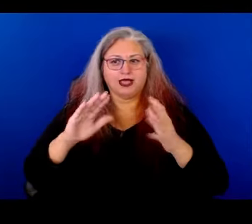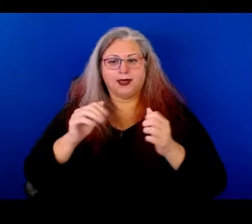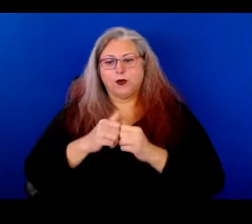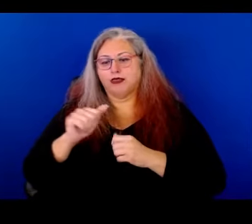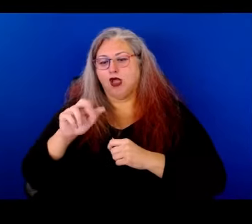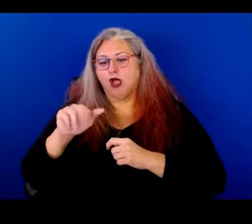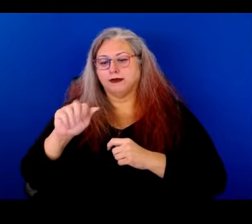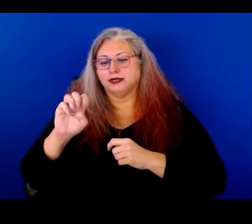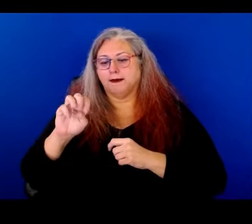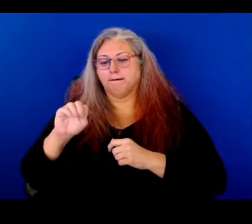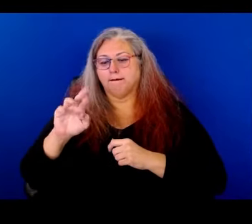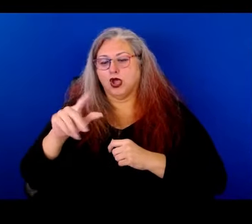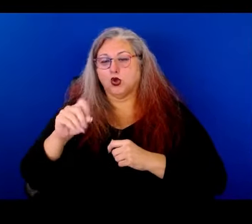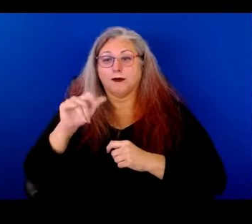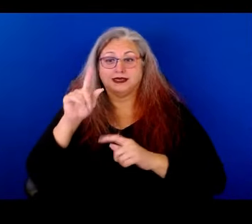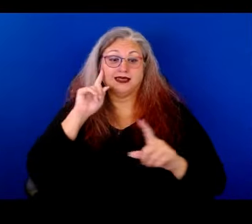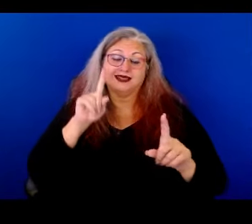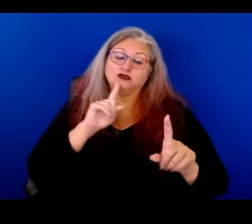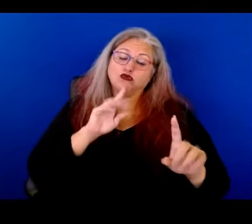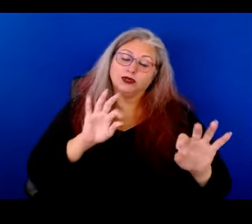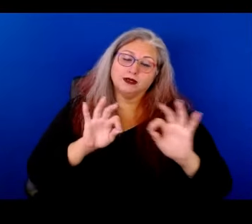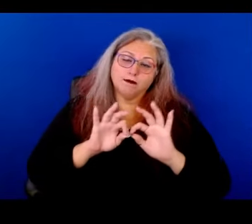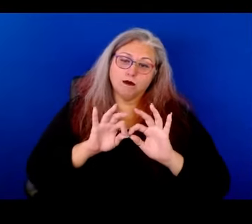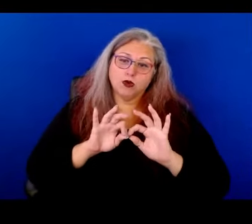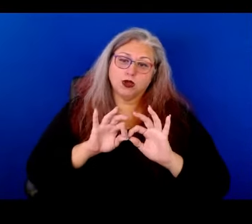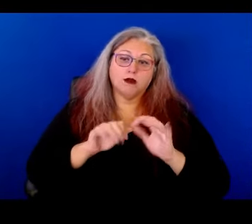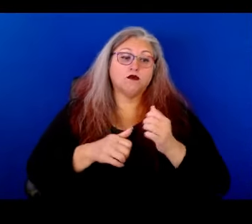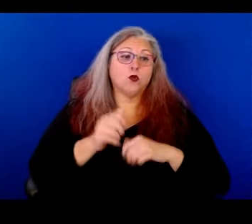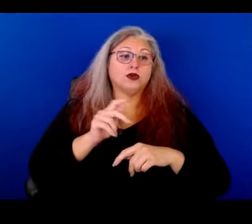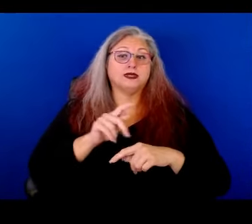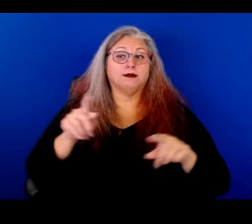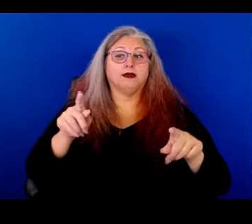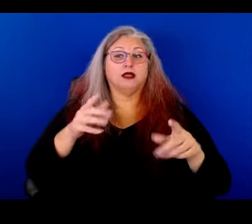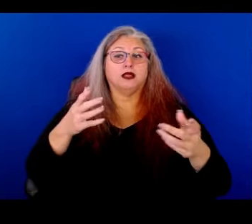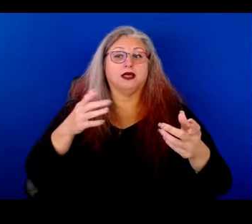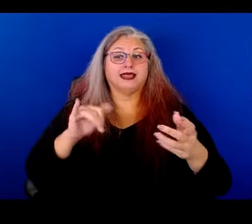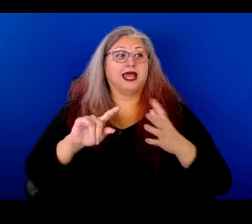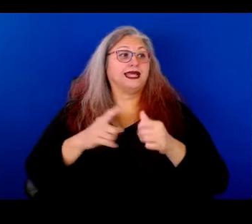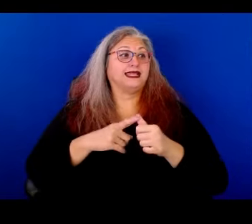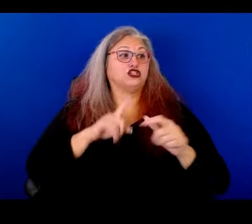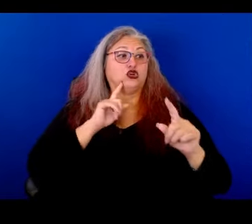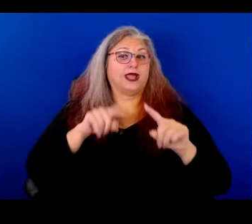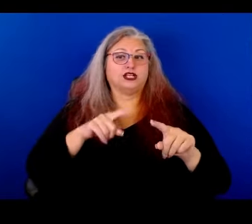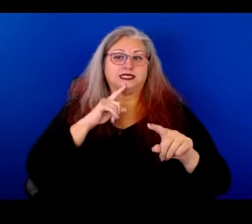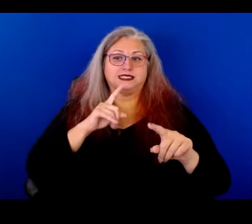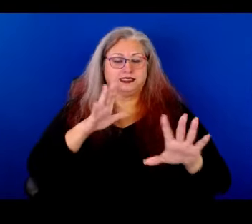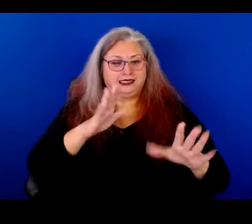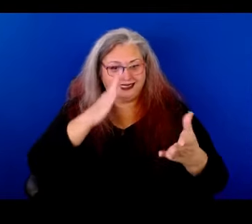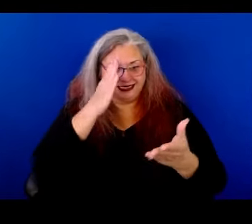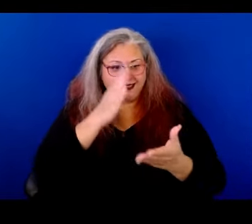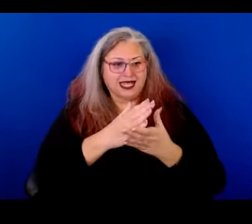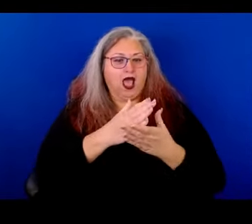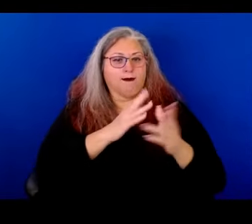arms embargo, because I think it's really important. I think that for most people, the initial reaction is ceasefire, like